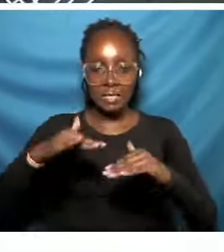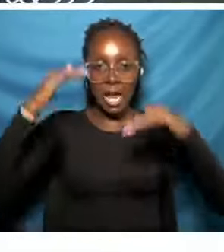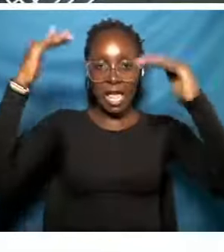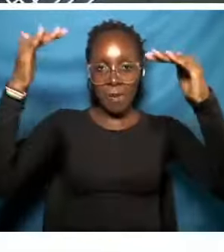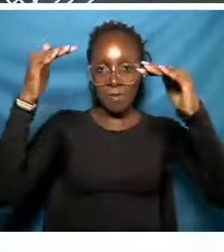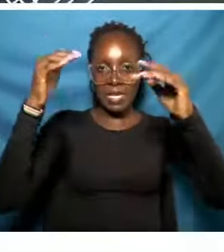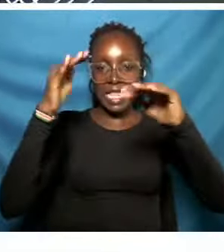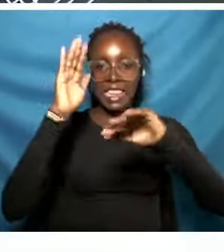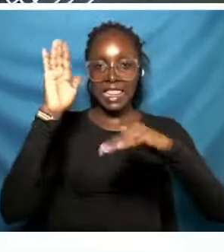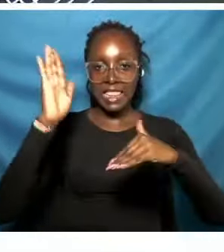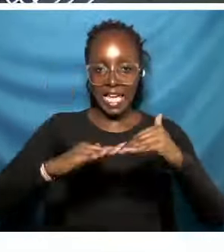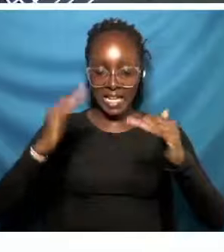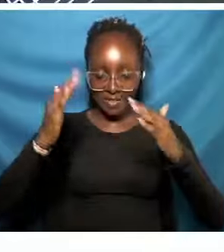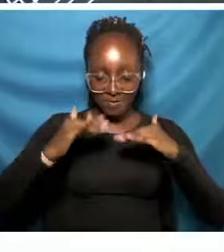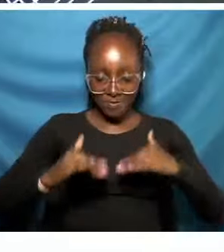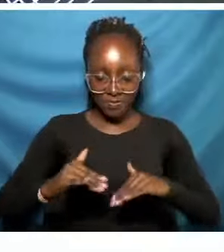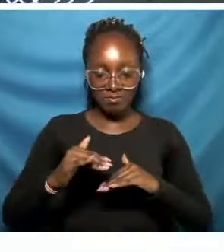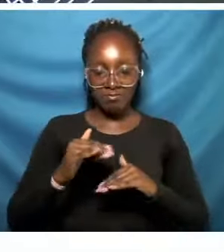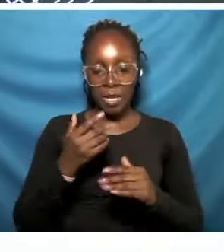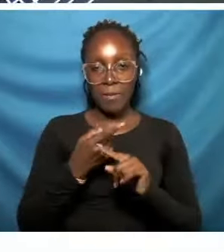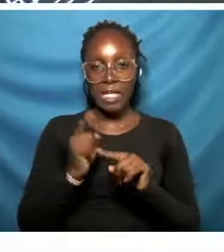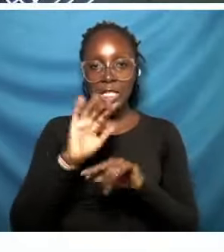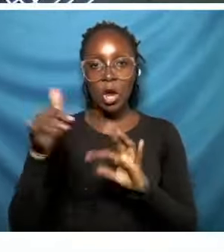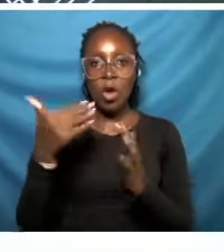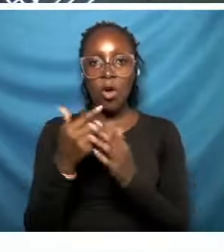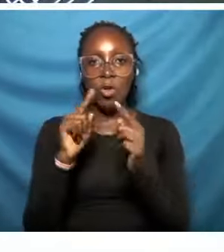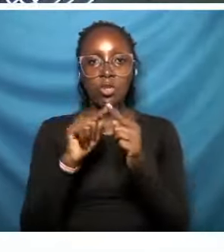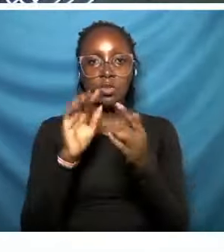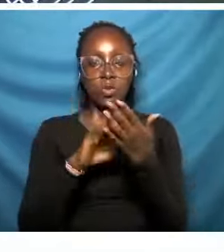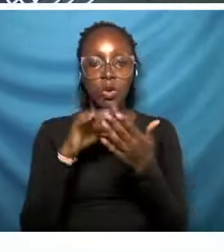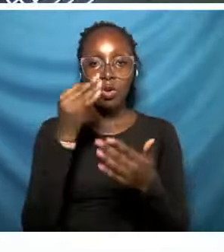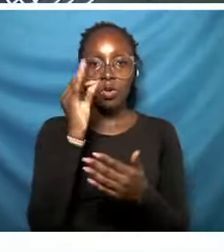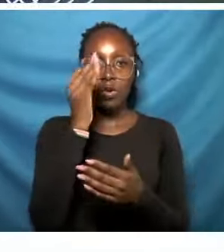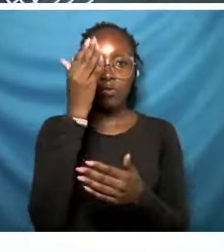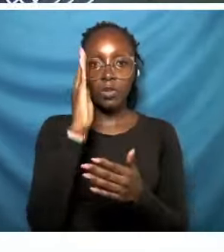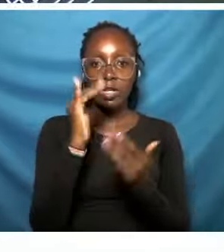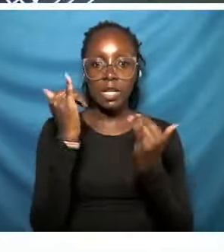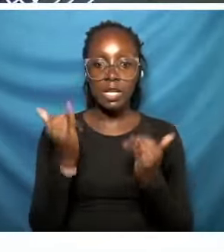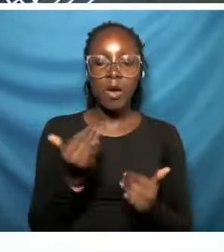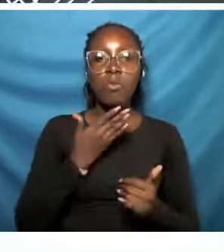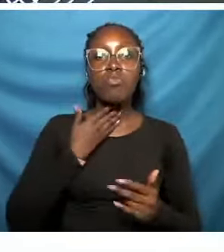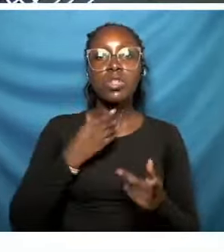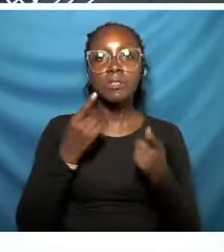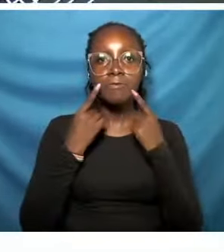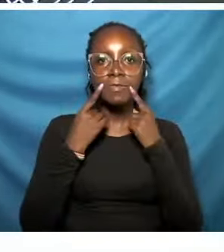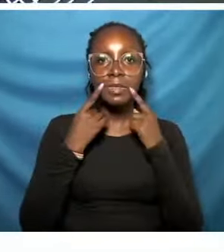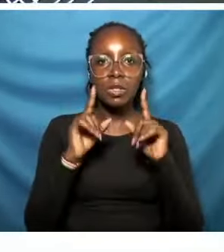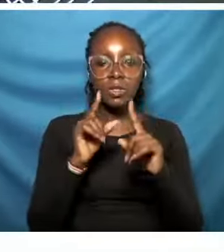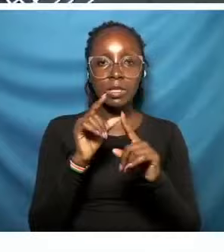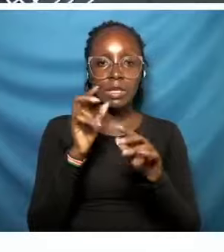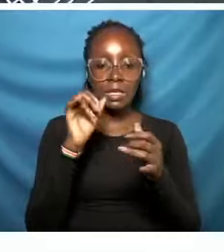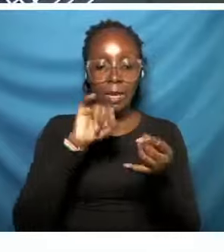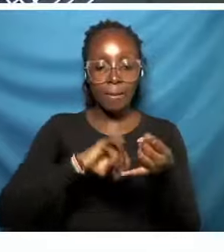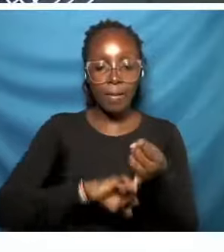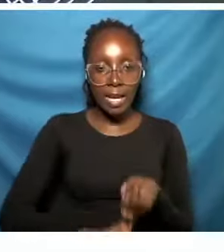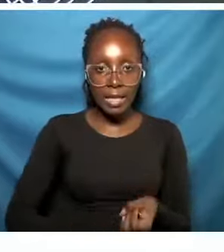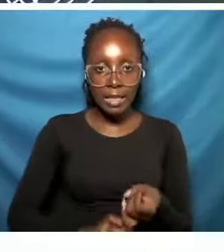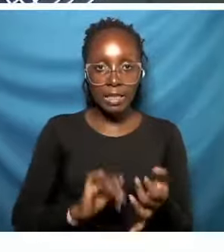Amen? Amen. I publish the bands of marriage